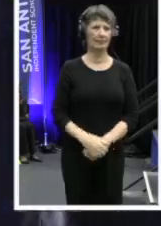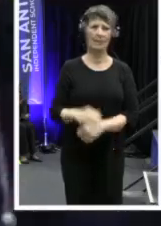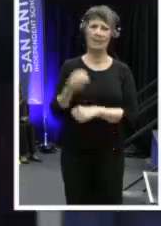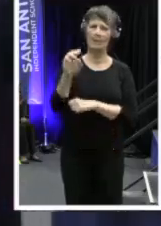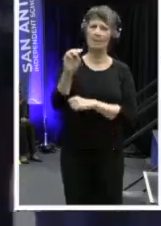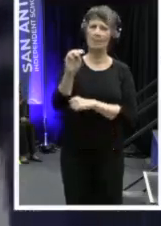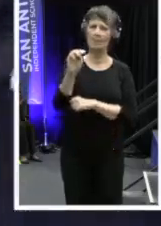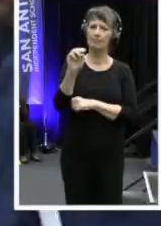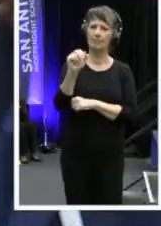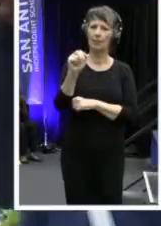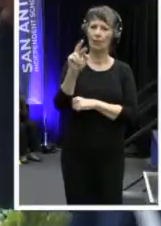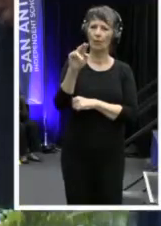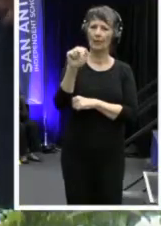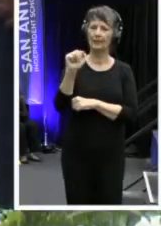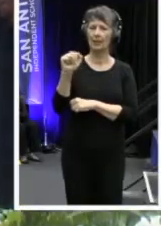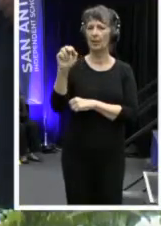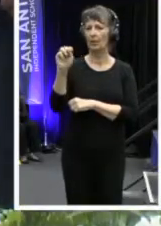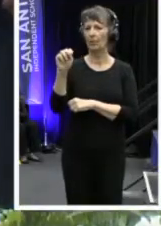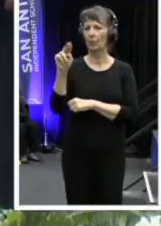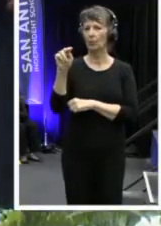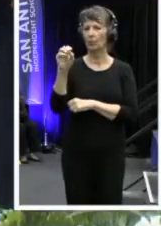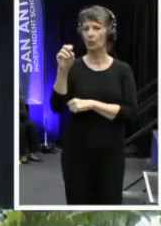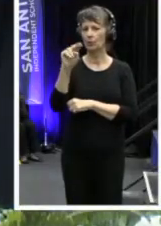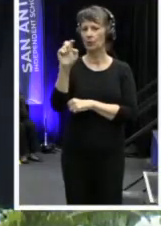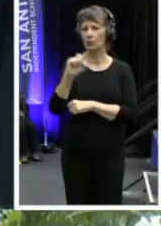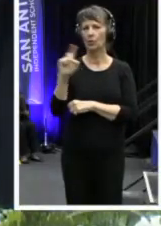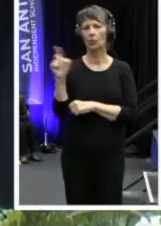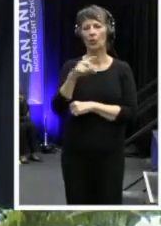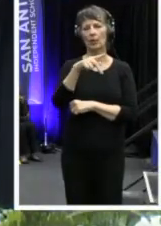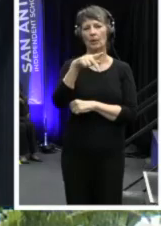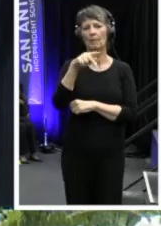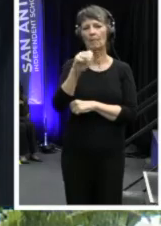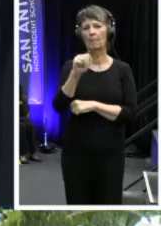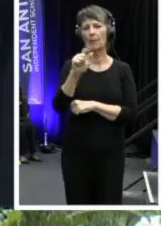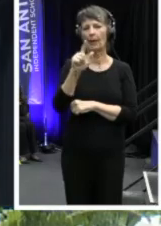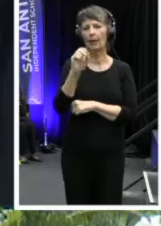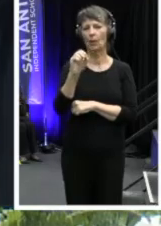Miranda Antonia Munoz will be attending Palo Alto College.